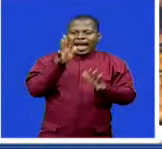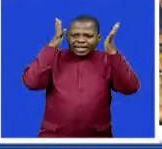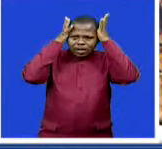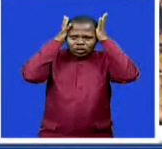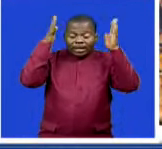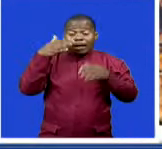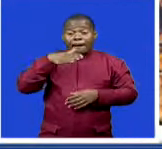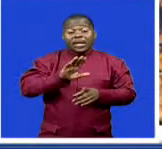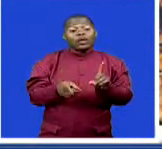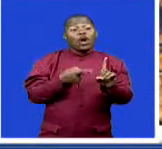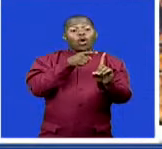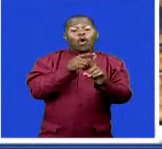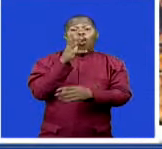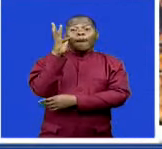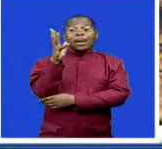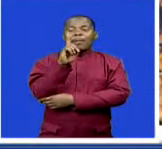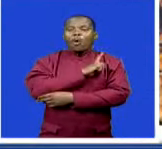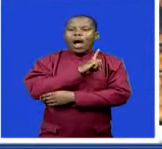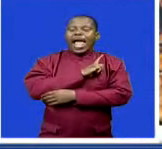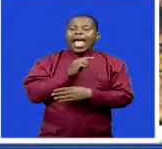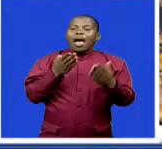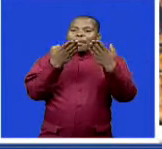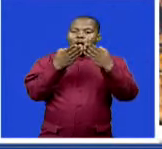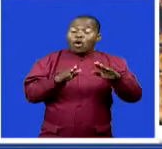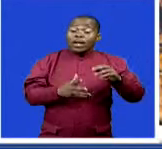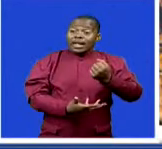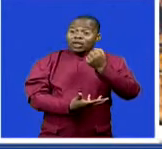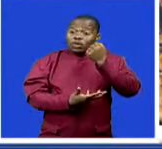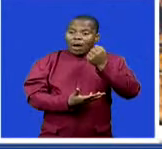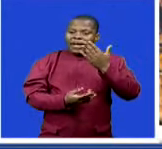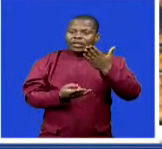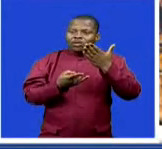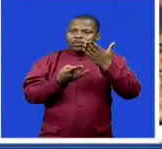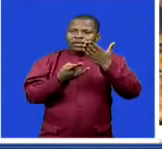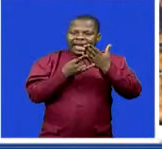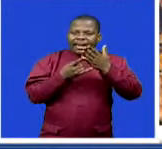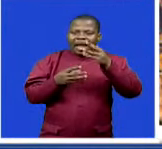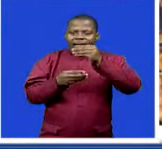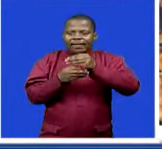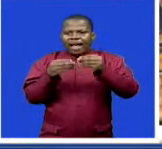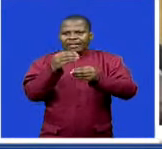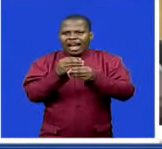His Majesty said the nation should stay focused and never look back.